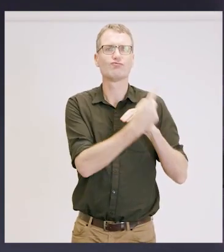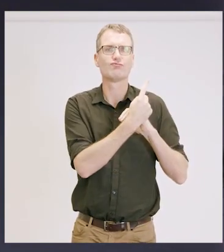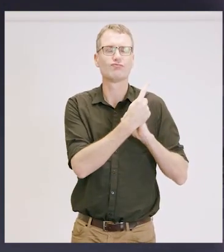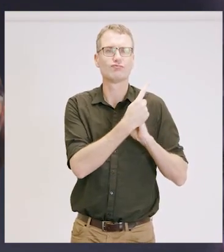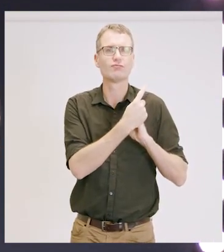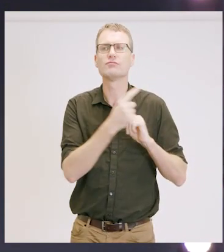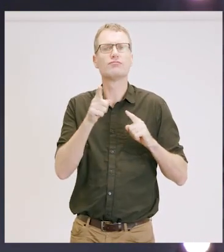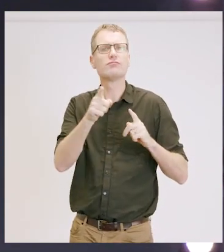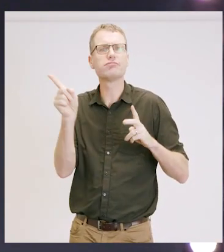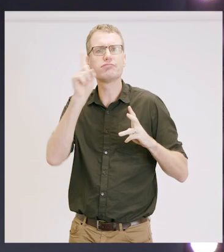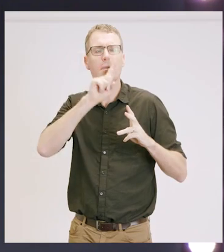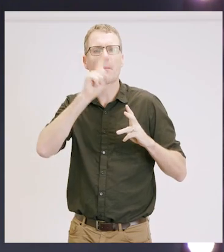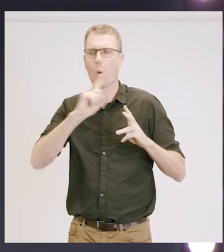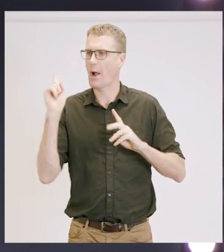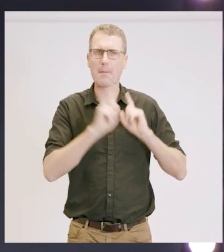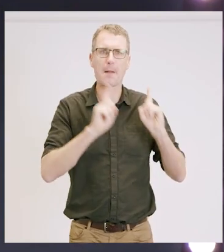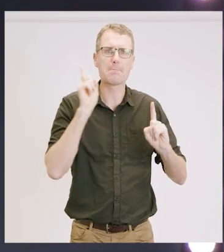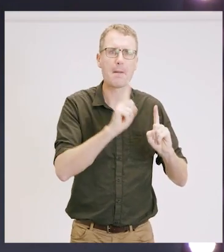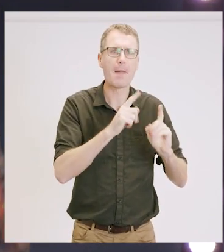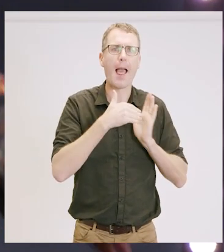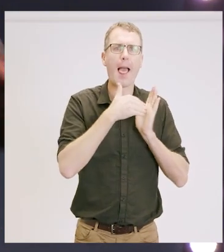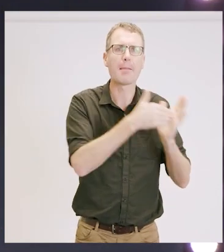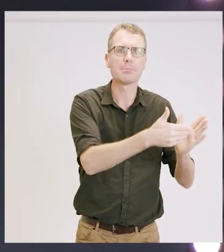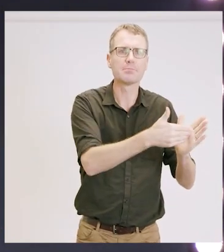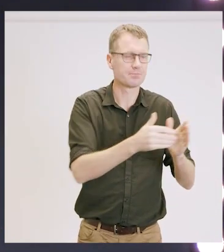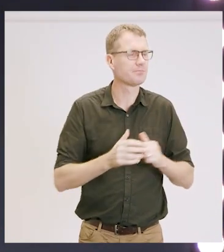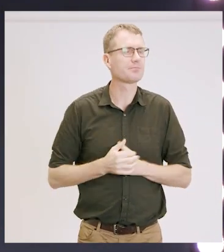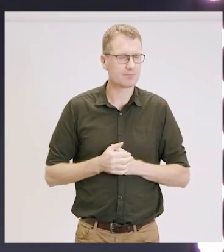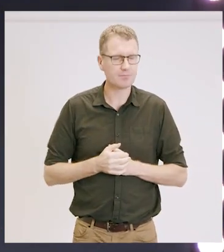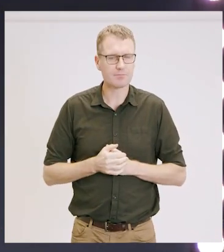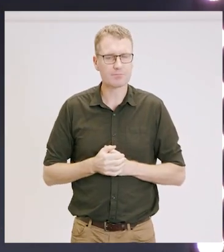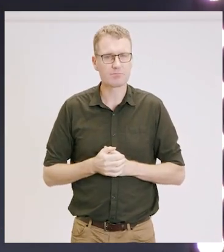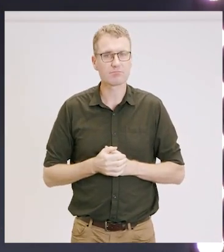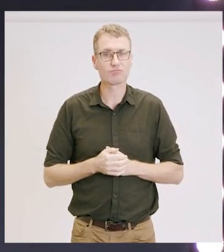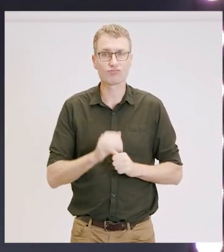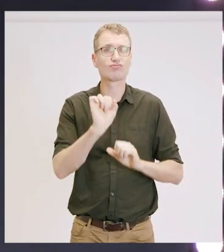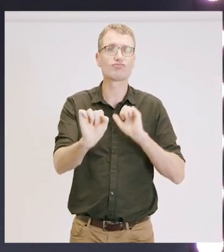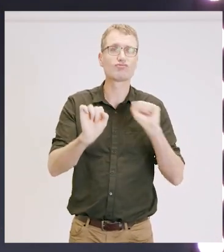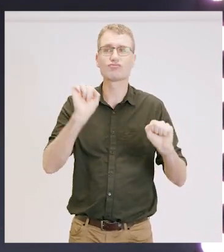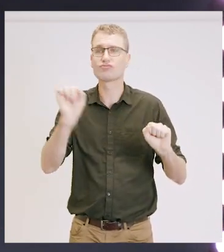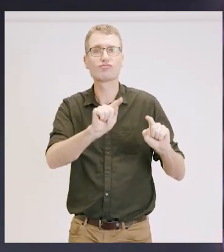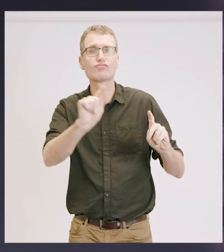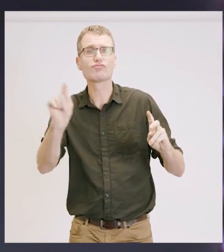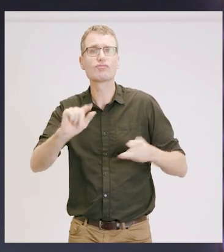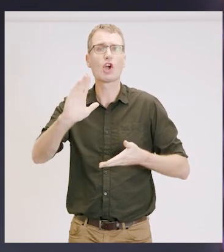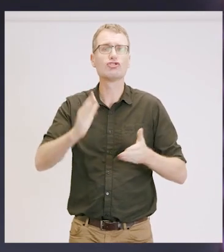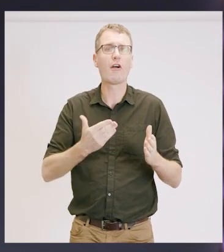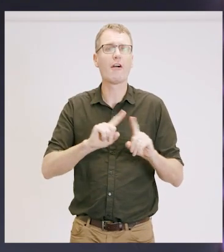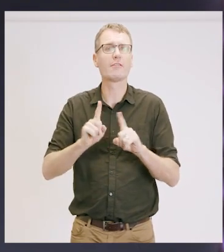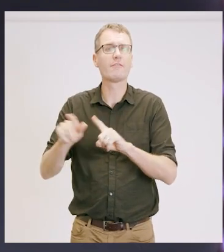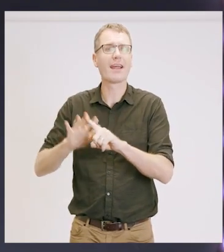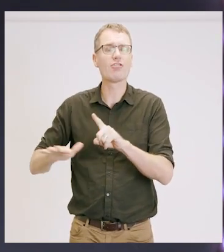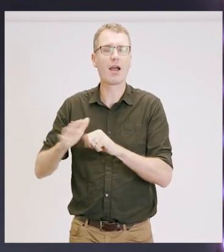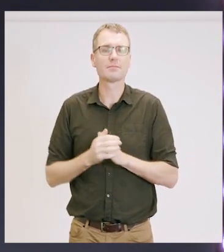went and were just coming to help. And we've got people serving, you know, in different capacities. We've got